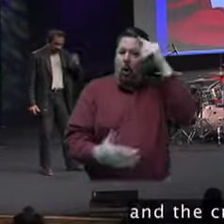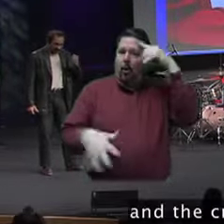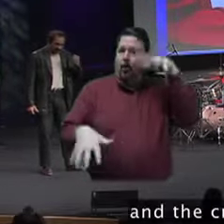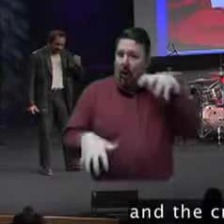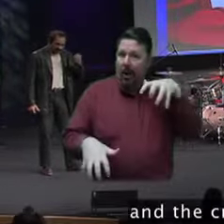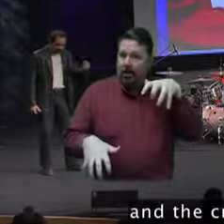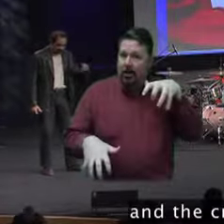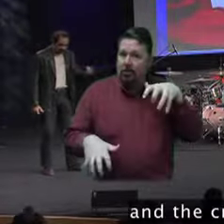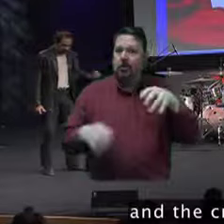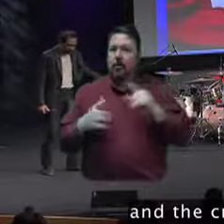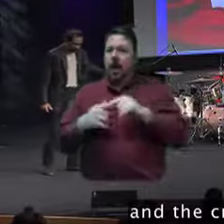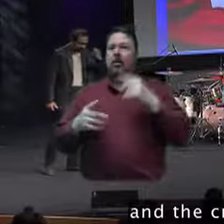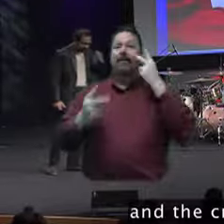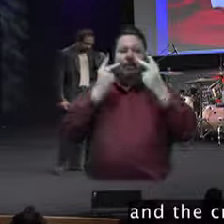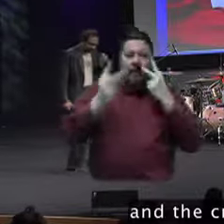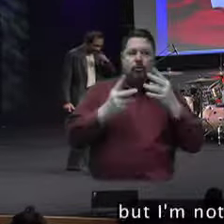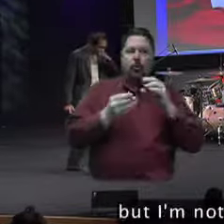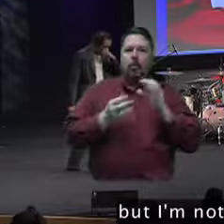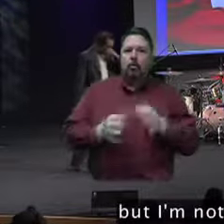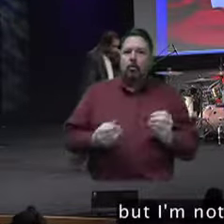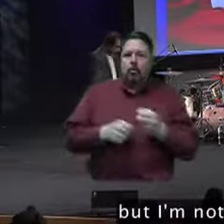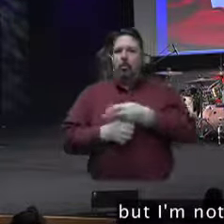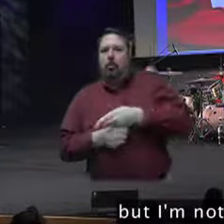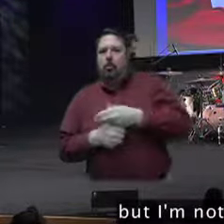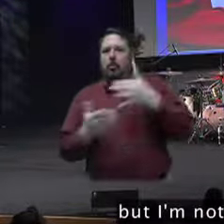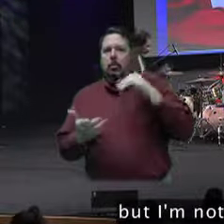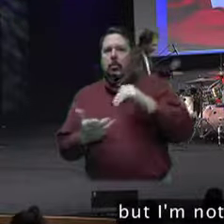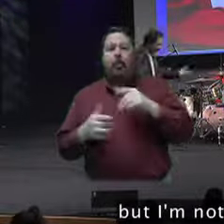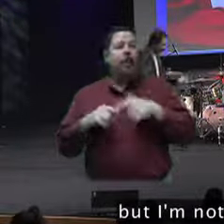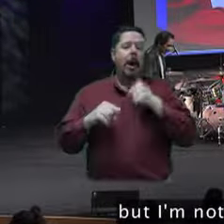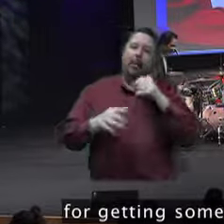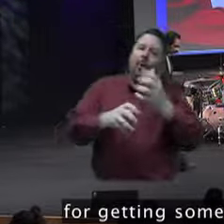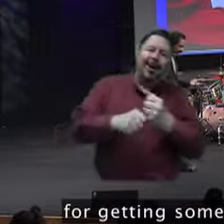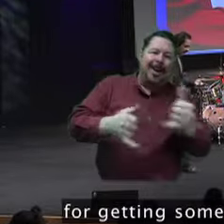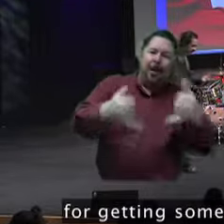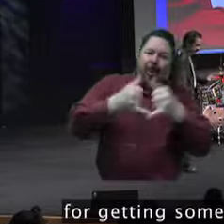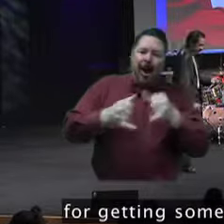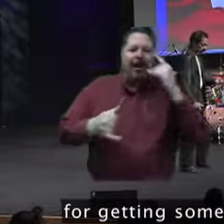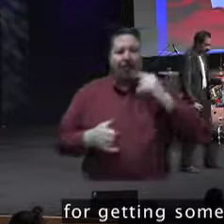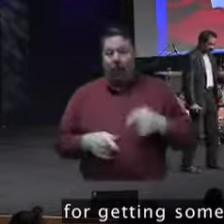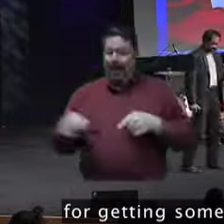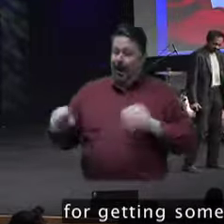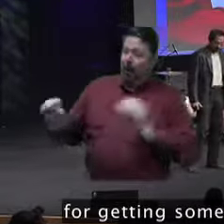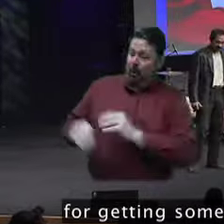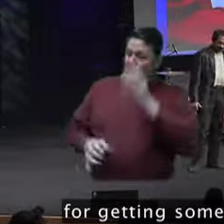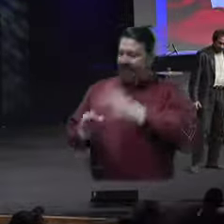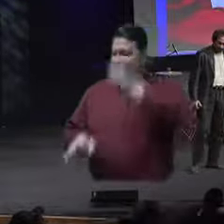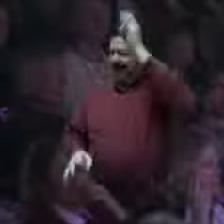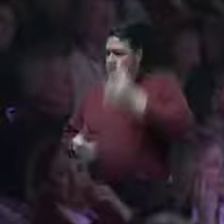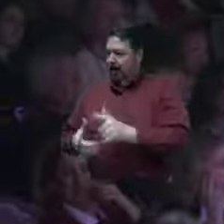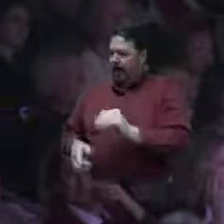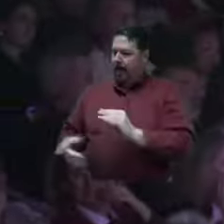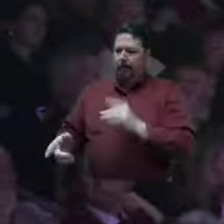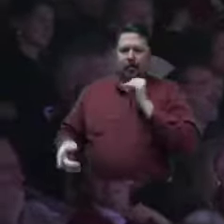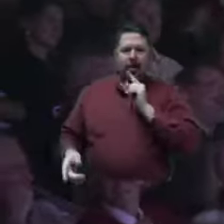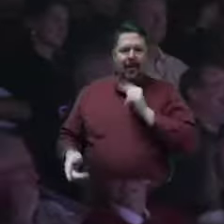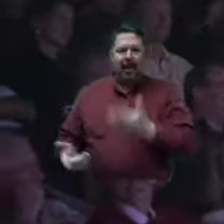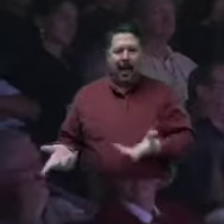learned paralysis and the critical role of visual input, but I'm not gonna get a Nobel Prize for getting somebody to move his phantom limb.